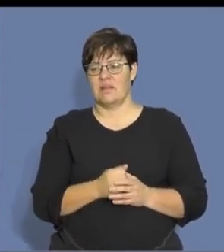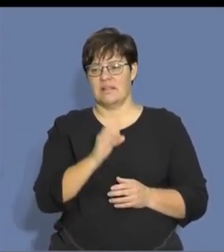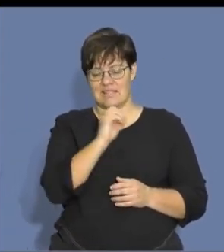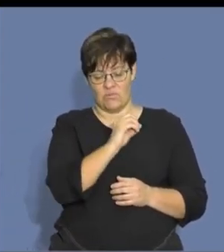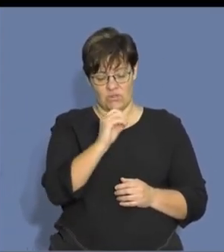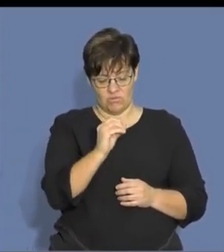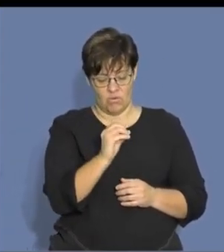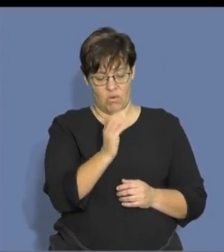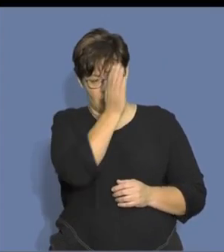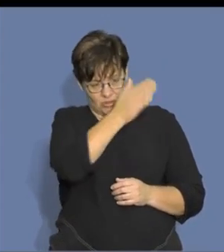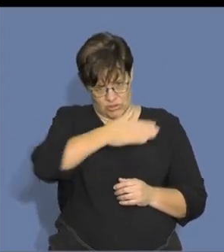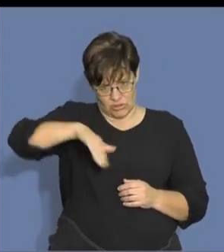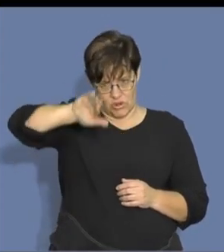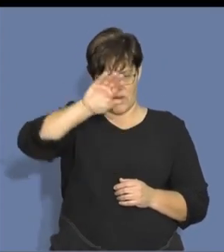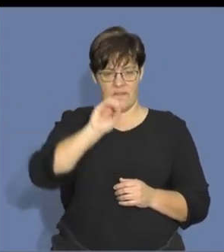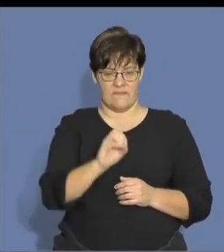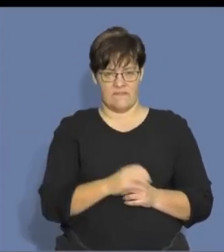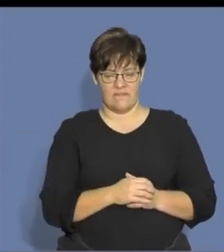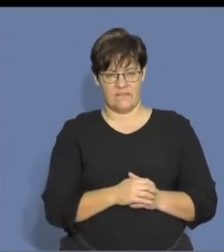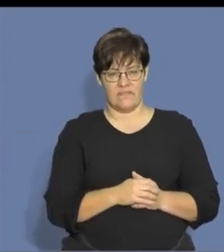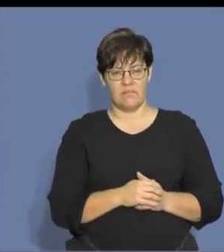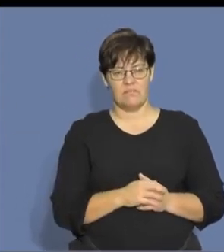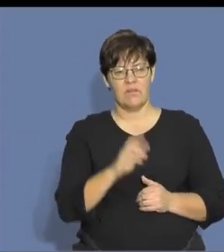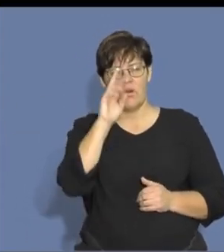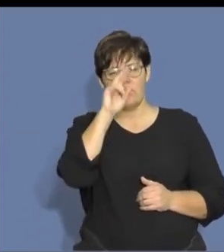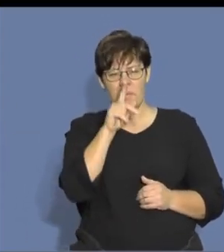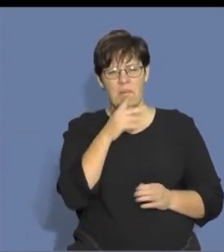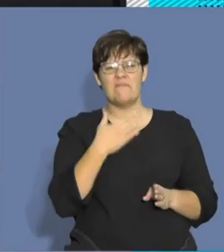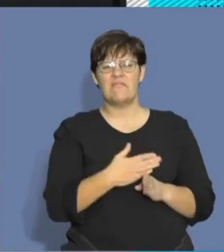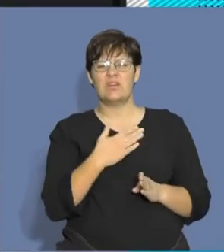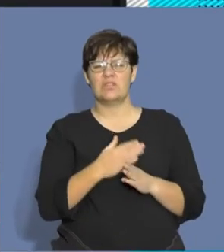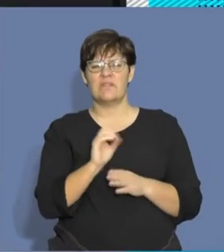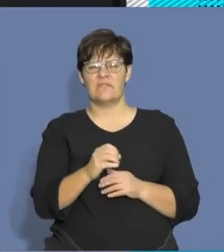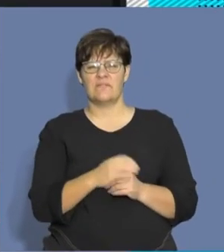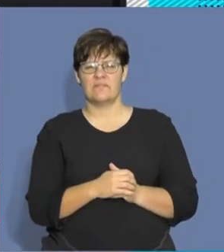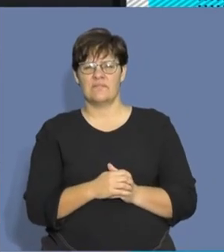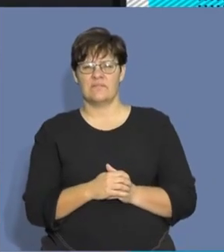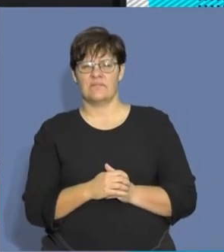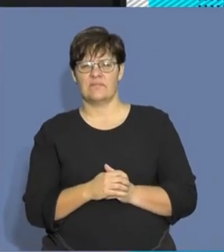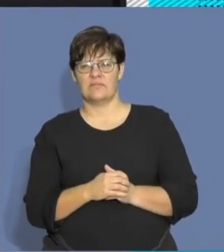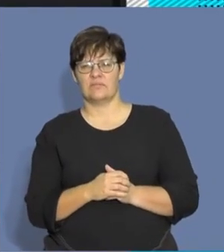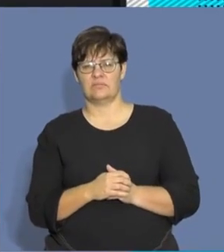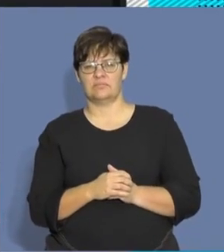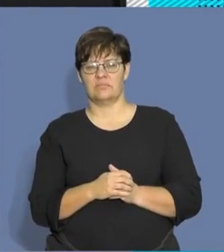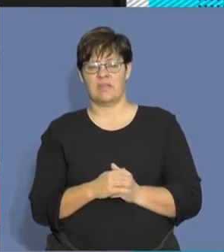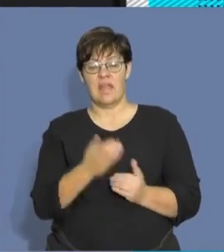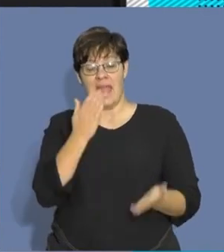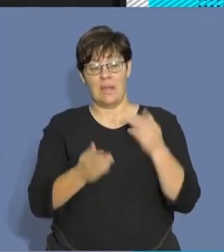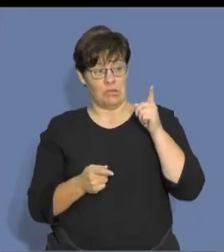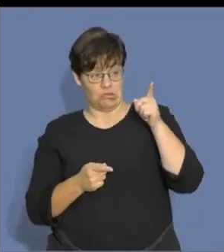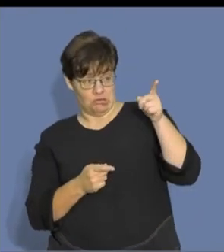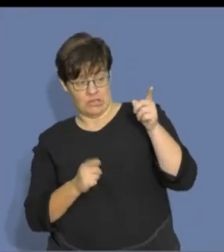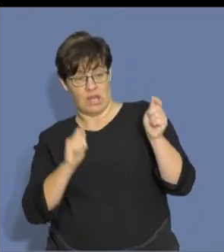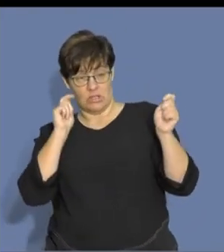and 0. But I don't know if you guys can remember from functions, but if I change the equation of